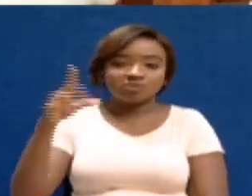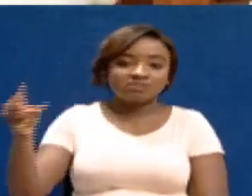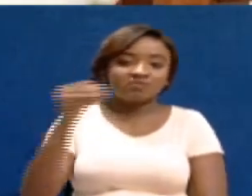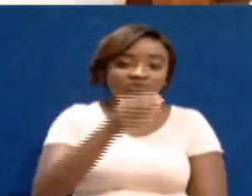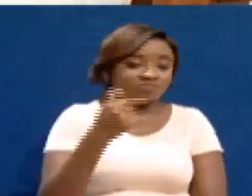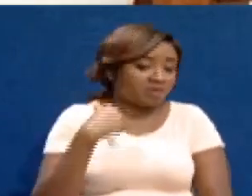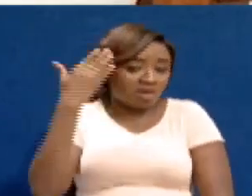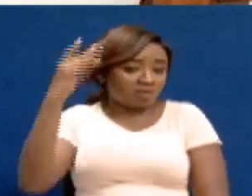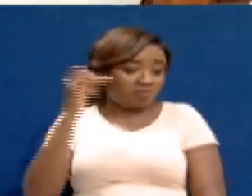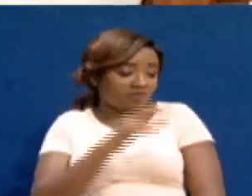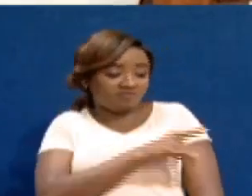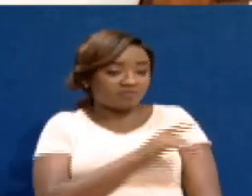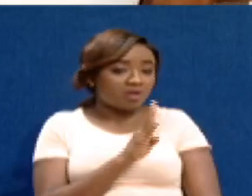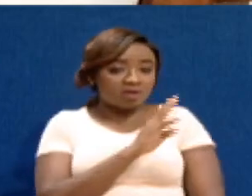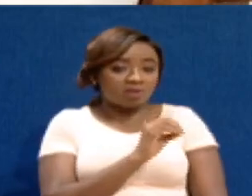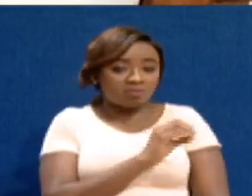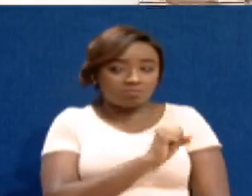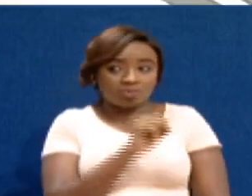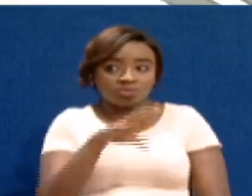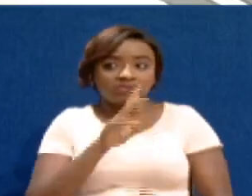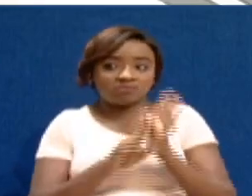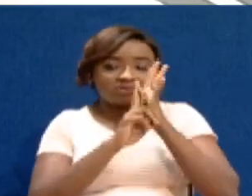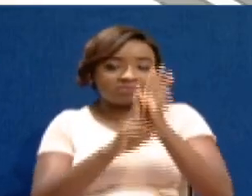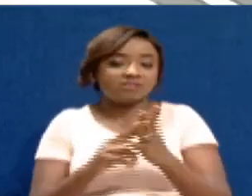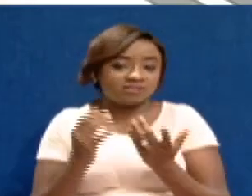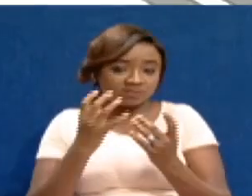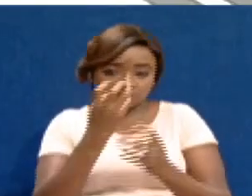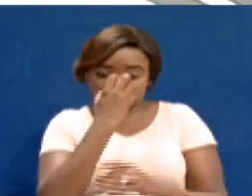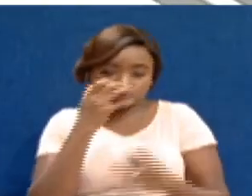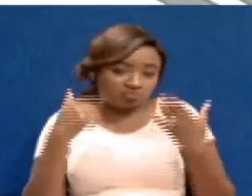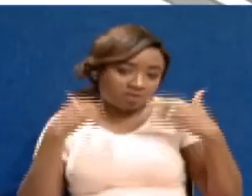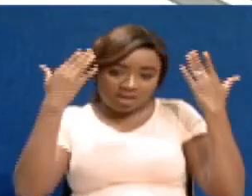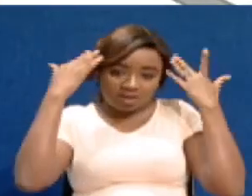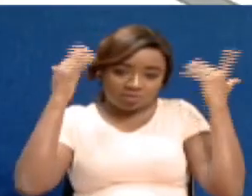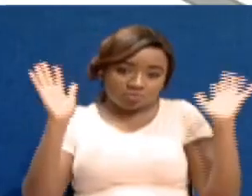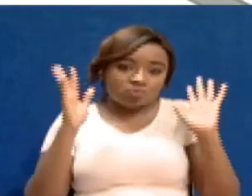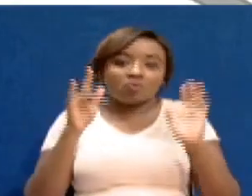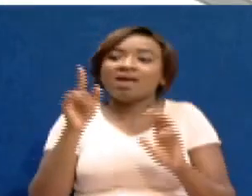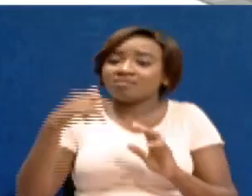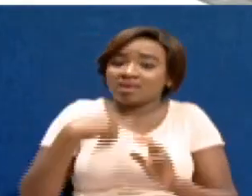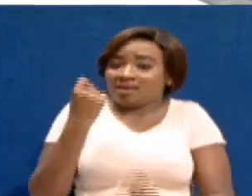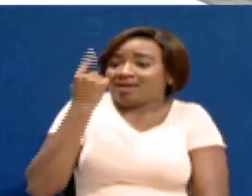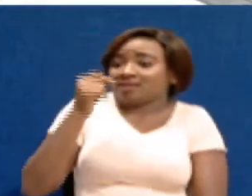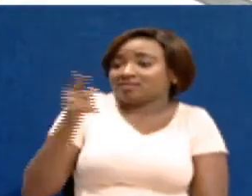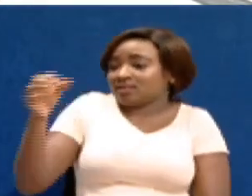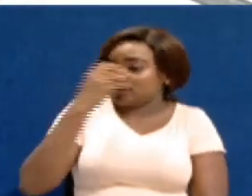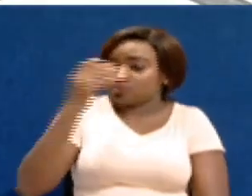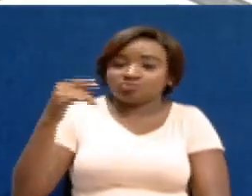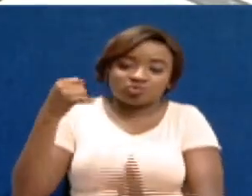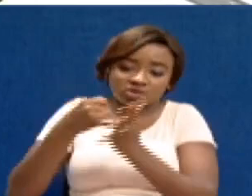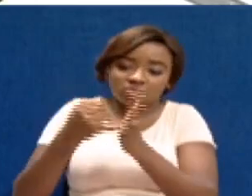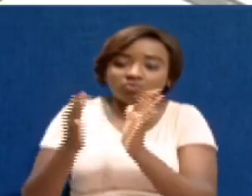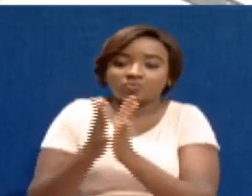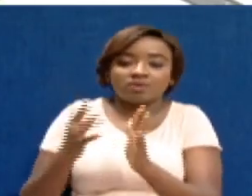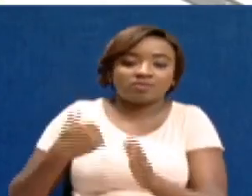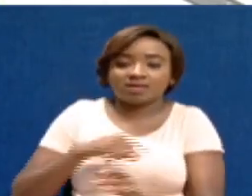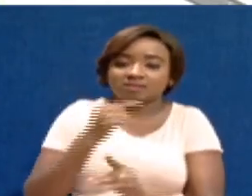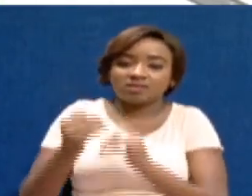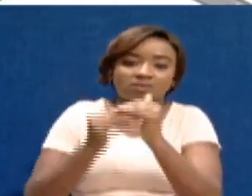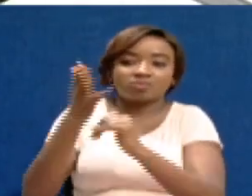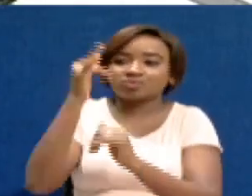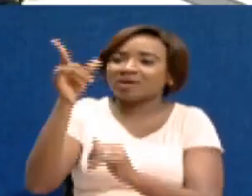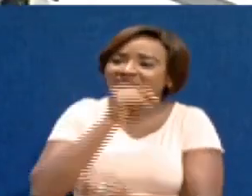some of the things to a great extent that we are asking for, then we will end up with consensus and with a non-contentious referendum. 5.2